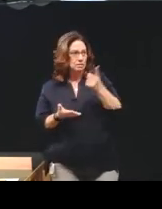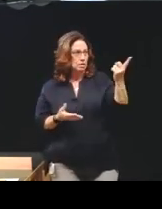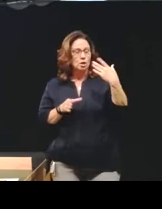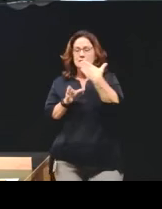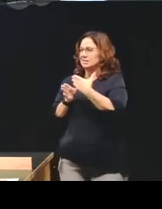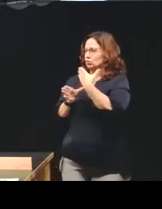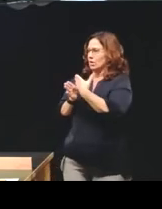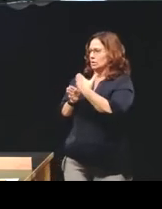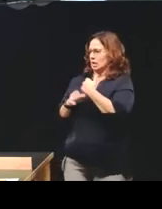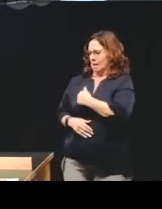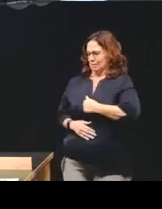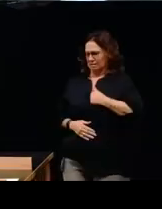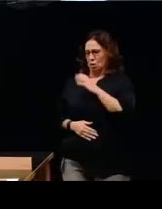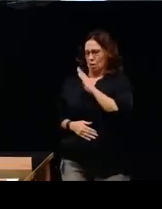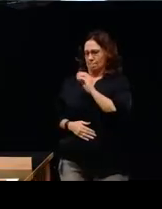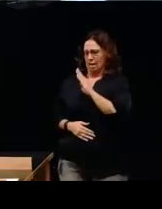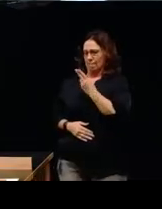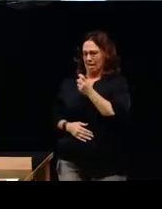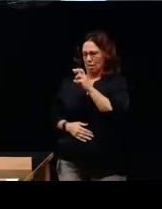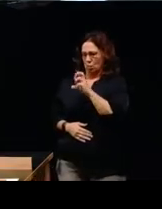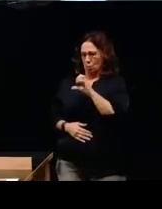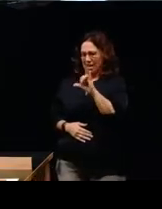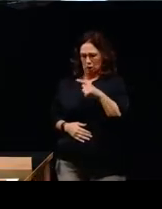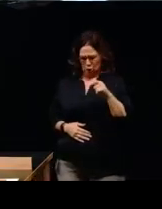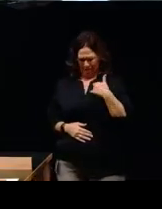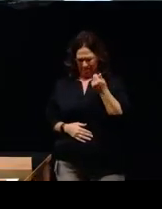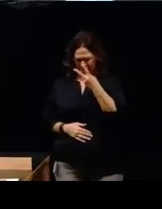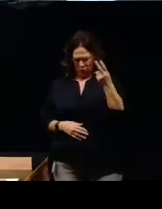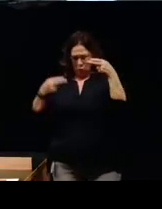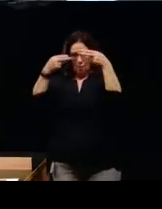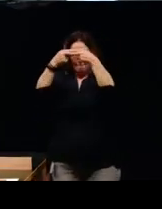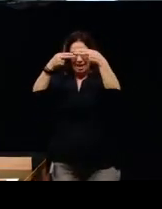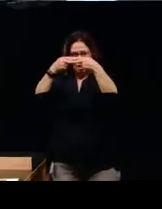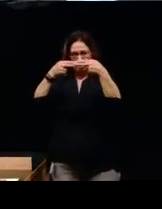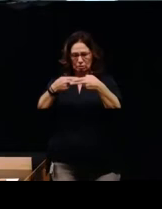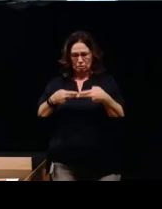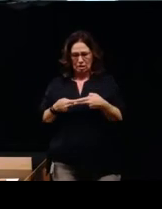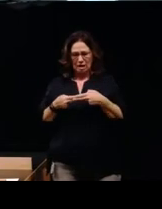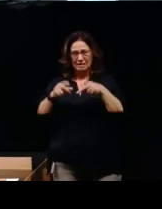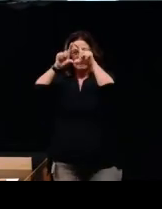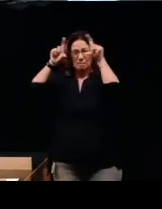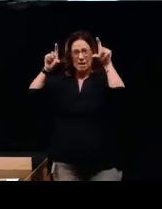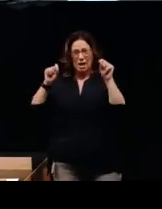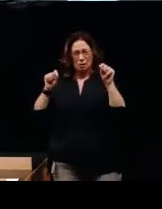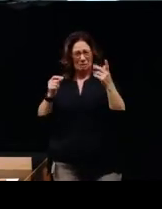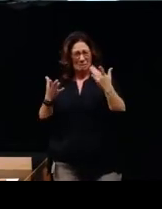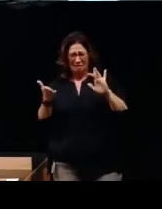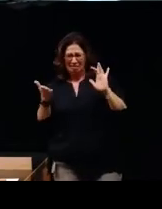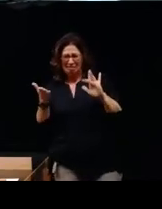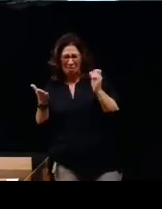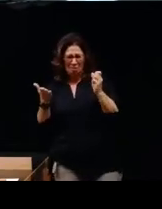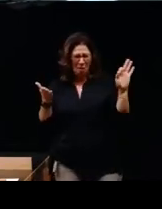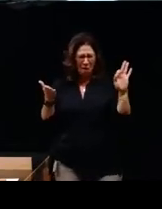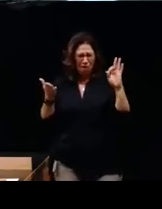to interrupt you. This is Bob Holloway. You have a couple banners across the front of your slides, and I don't know, there may be a click mark